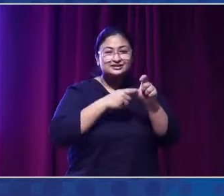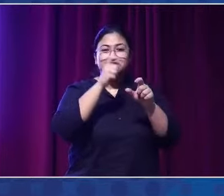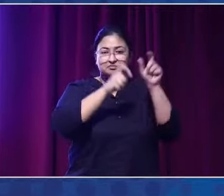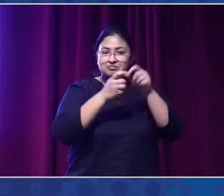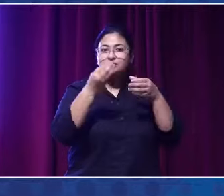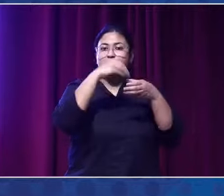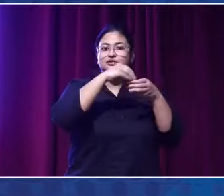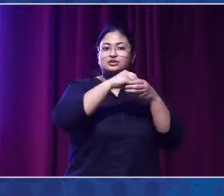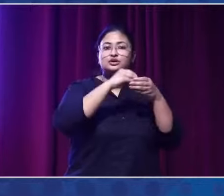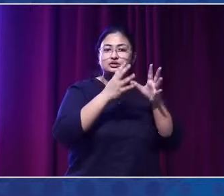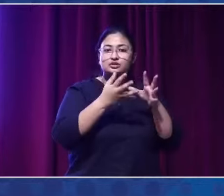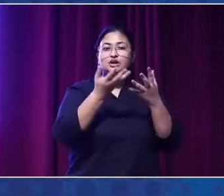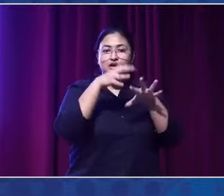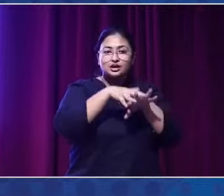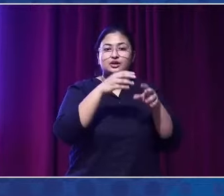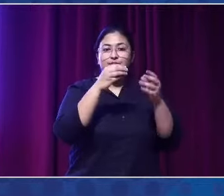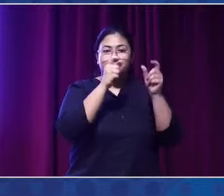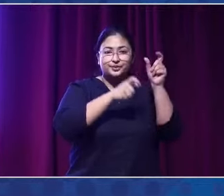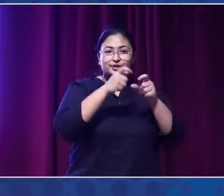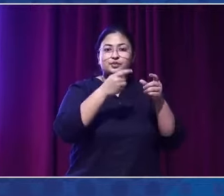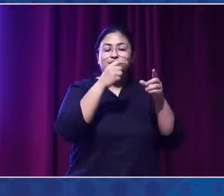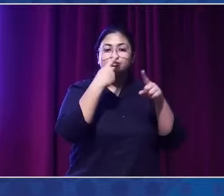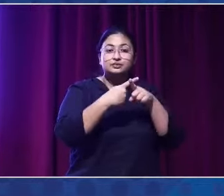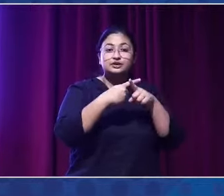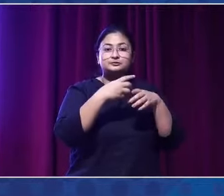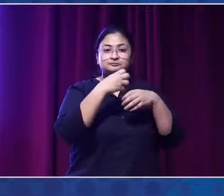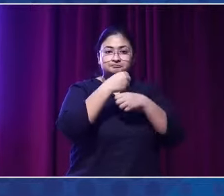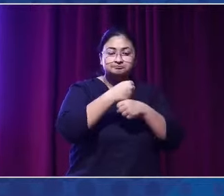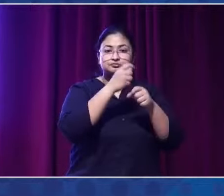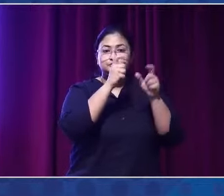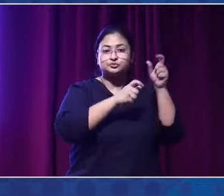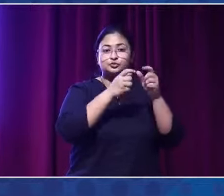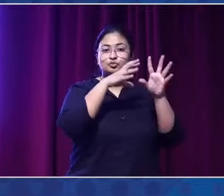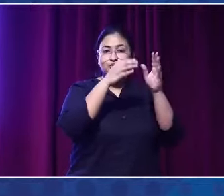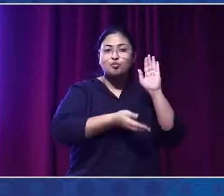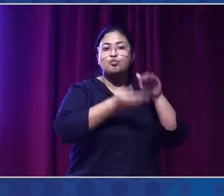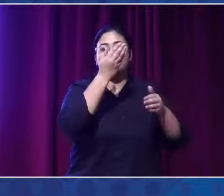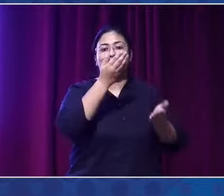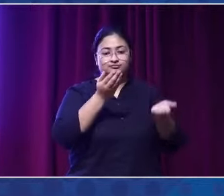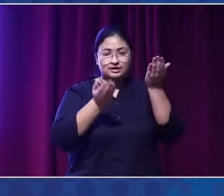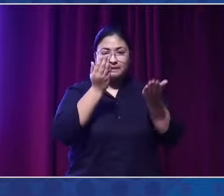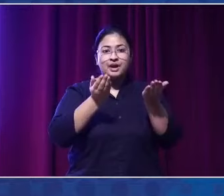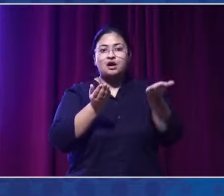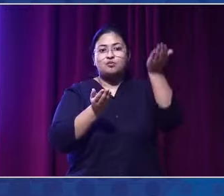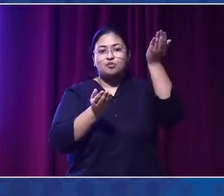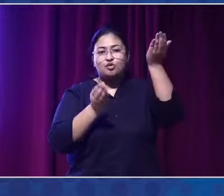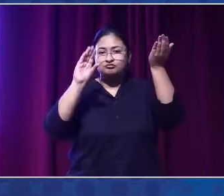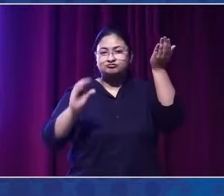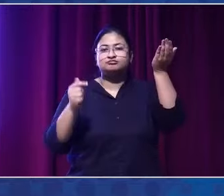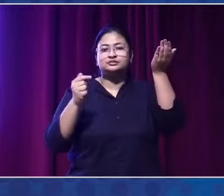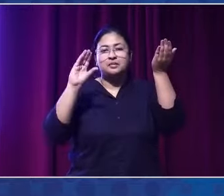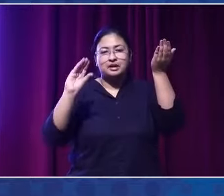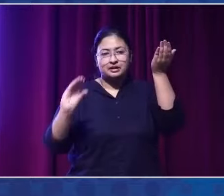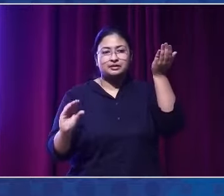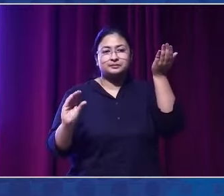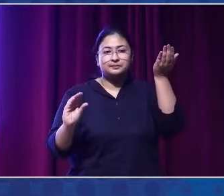pro bono partners, and disclosures from ECI. This was much, much more, whereas this was much, much less.